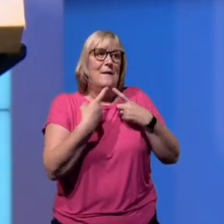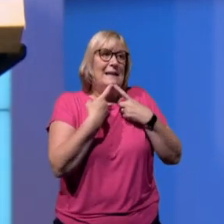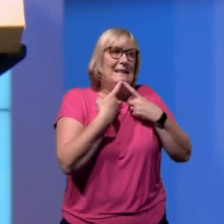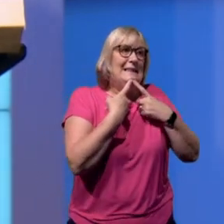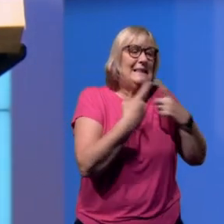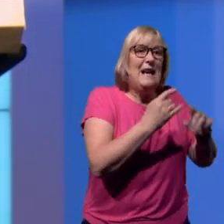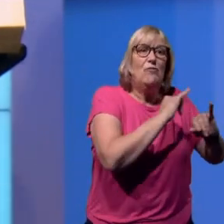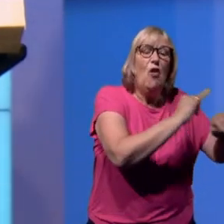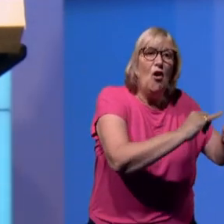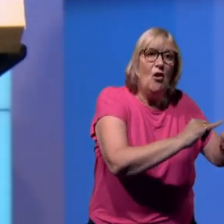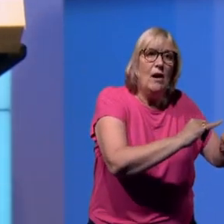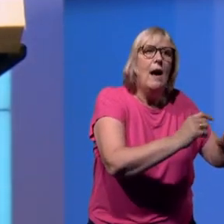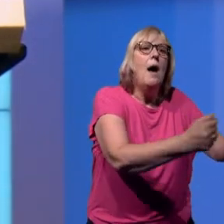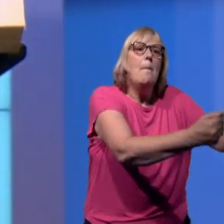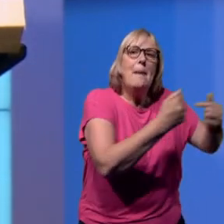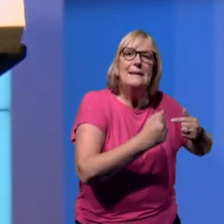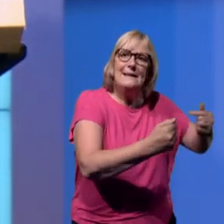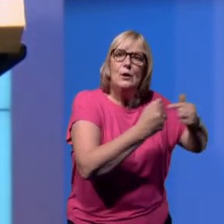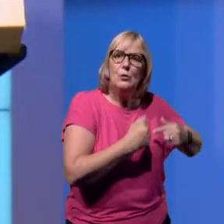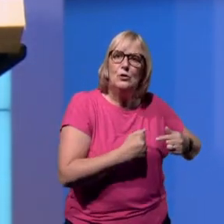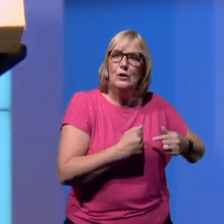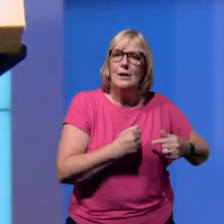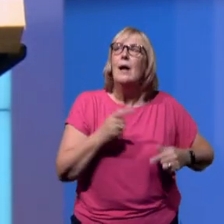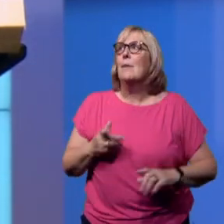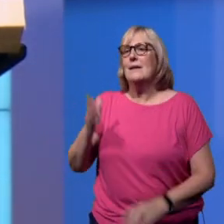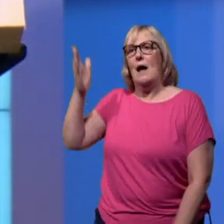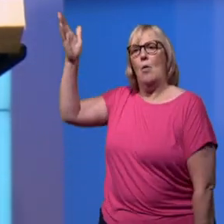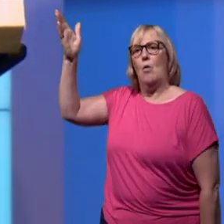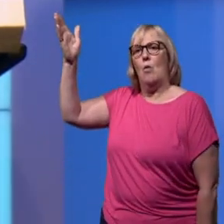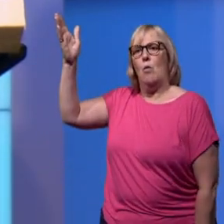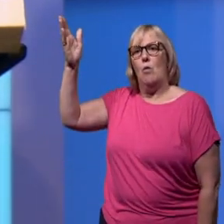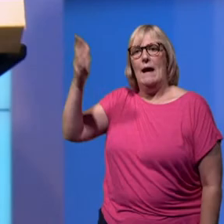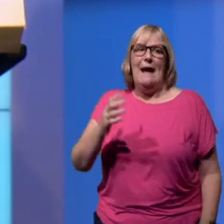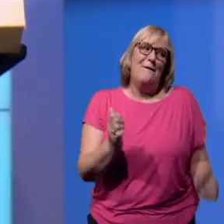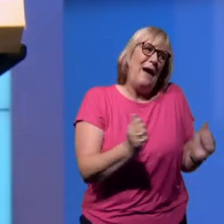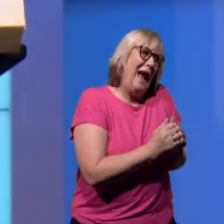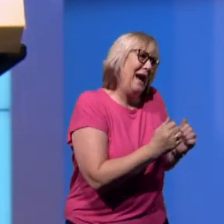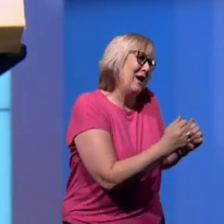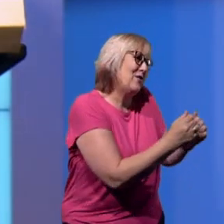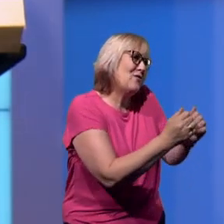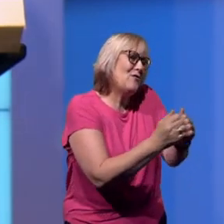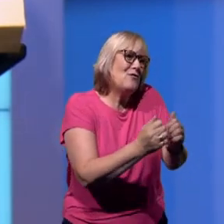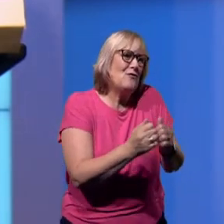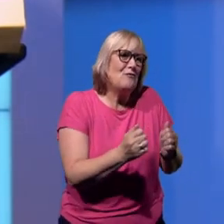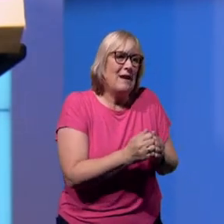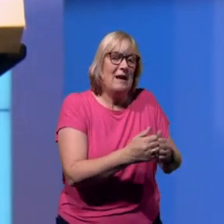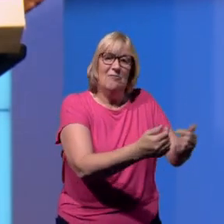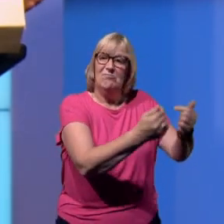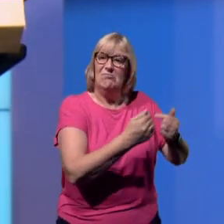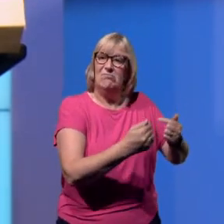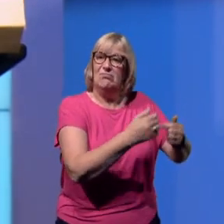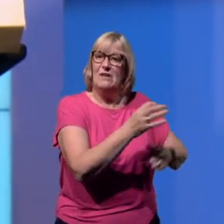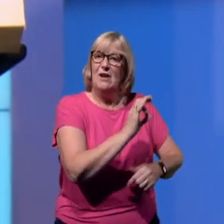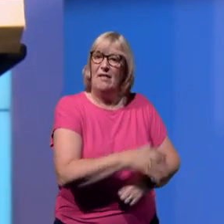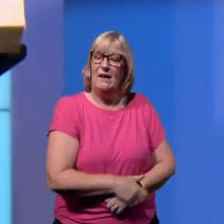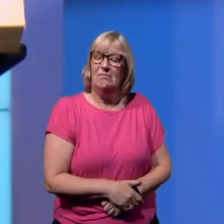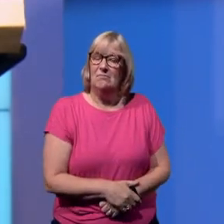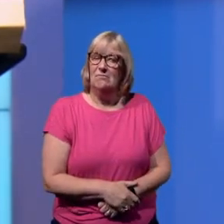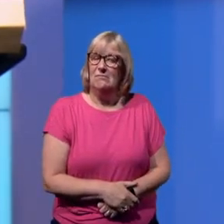and brash or unnecessarily awkward. But we need to ask ourselves, what is our